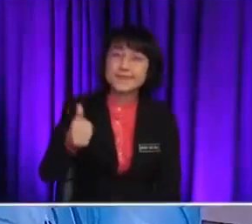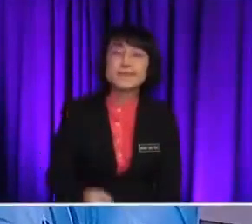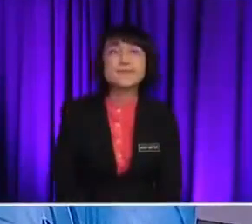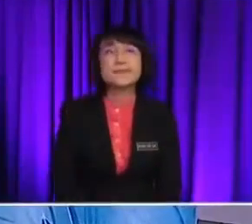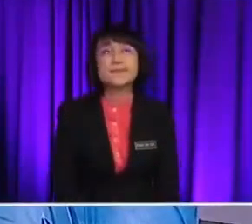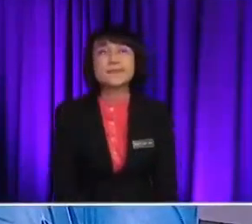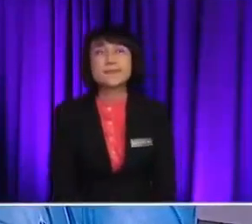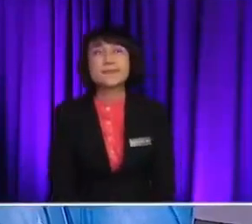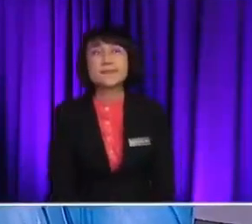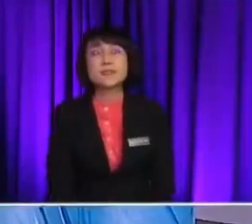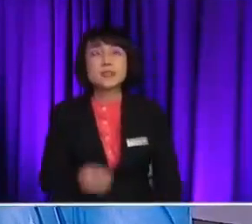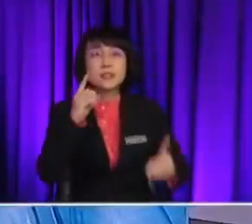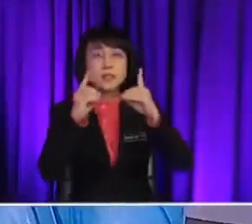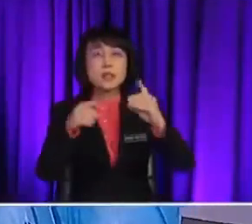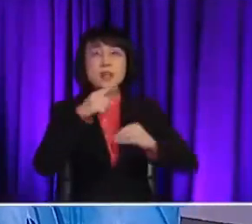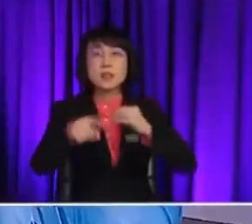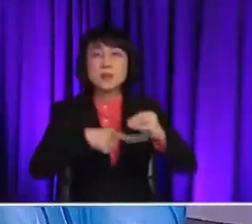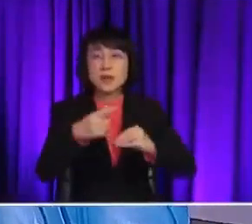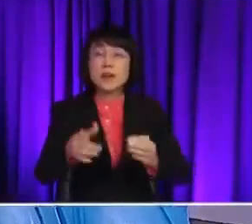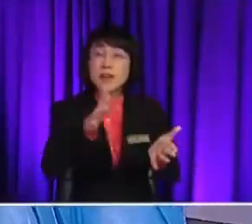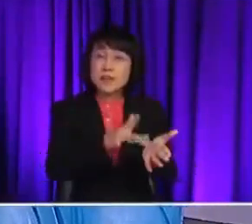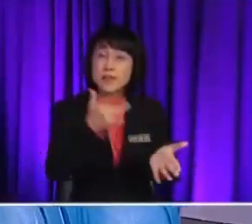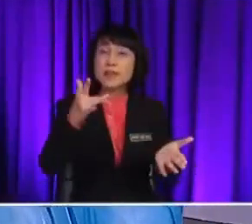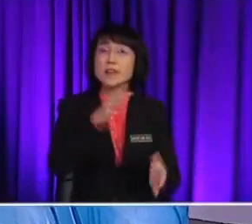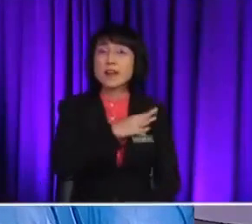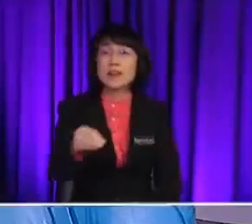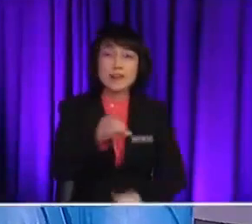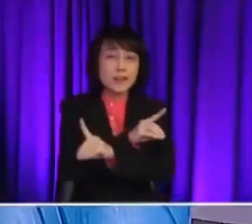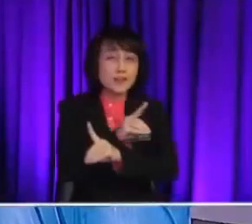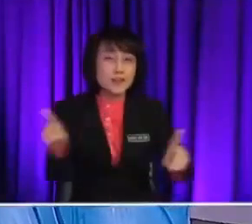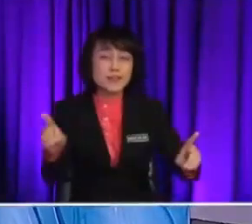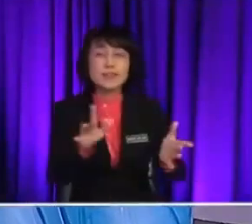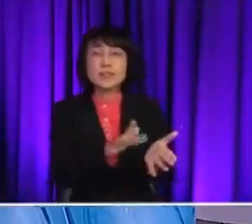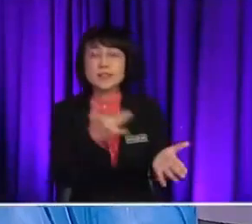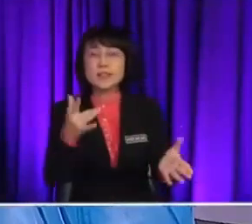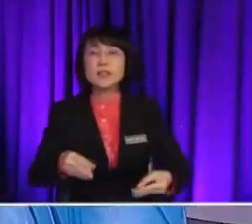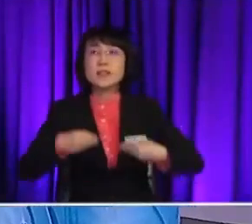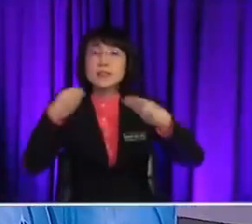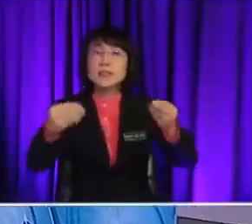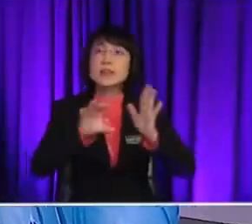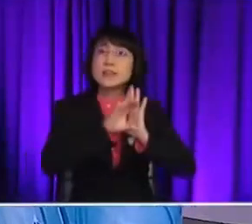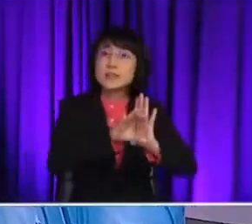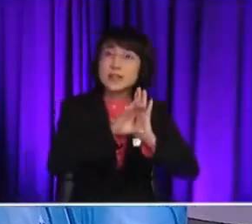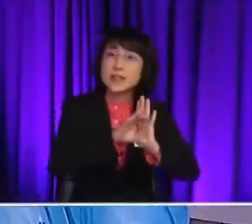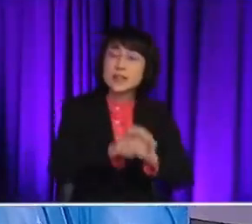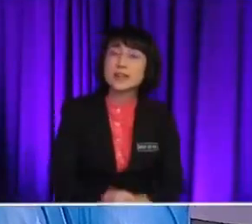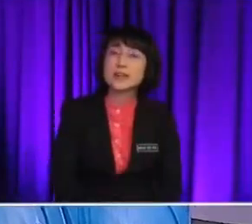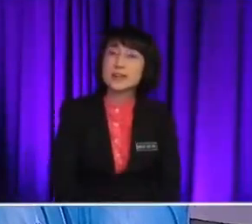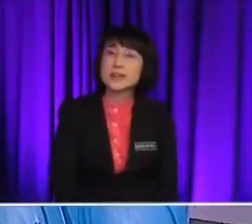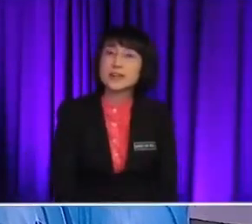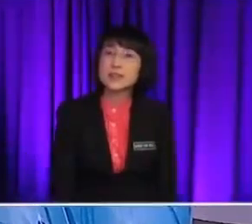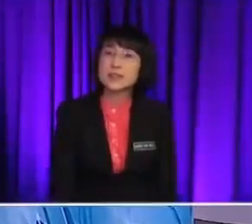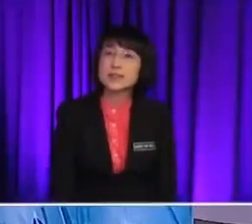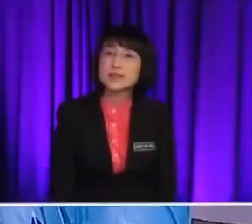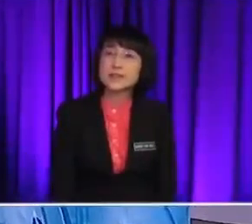they mentions about the disadvantages and also advantages, and they also give some examples like what are those and